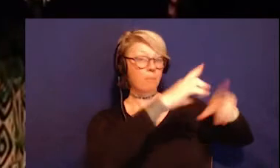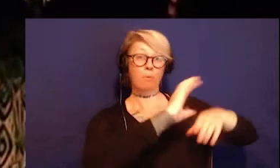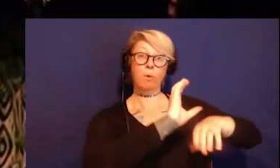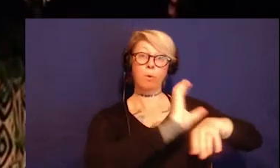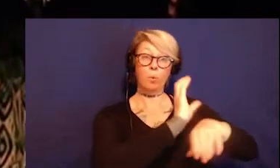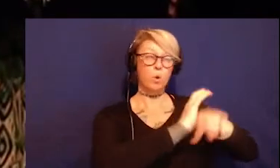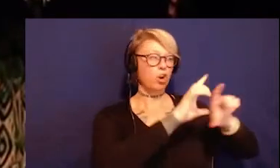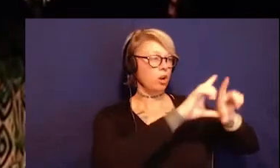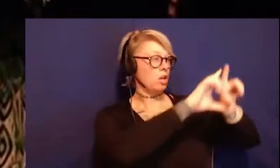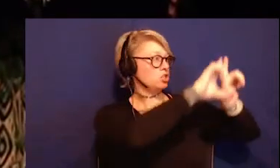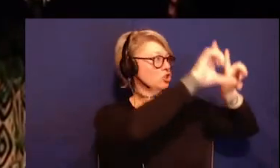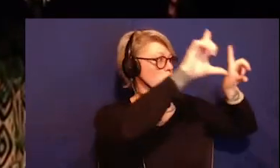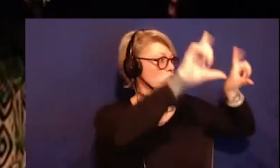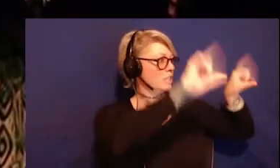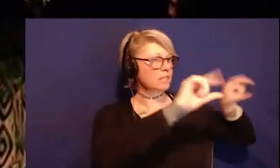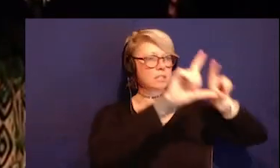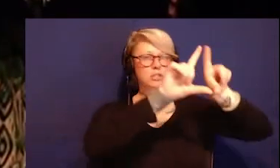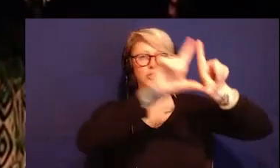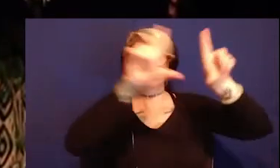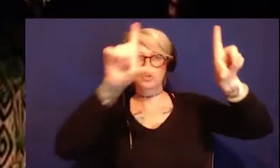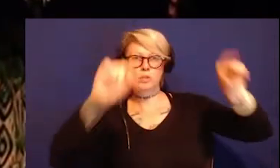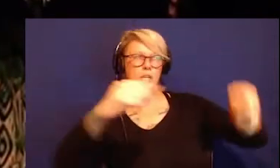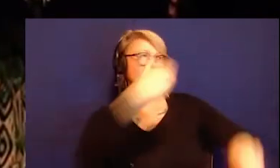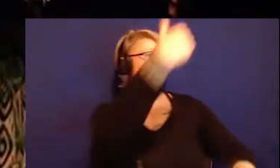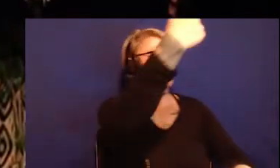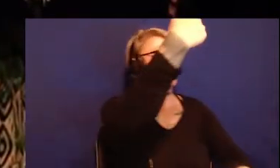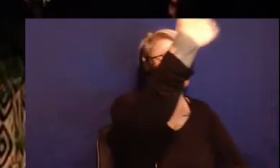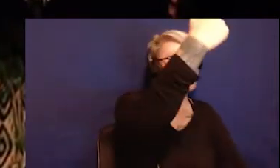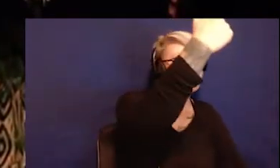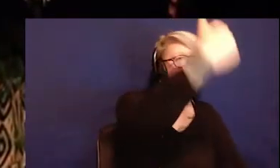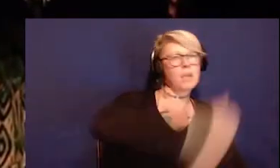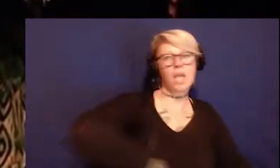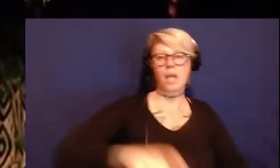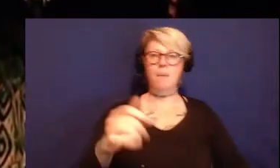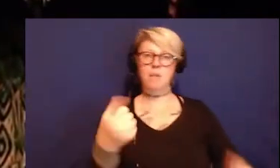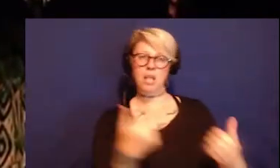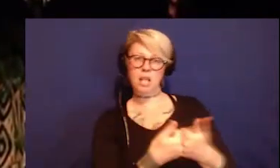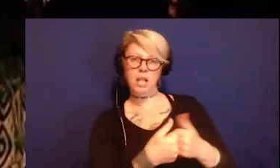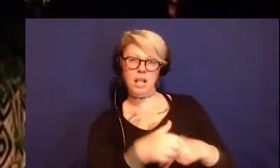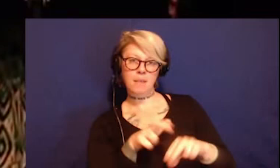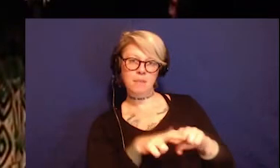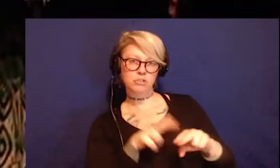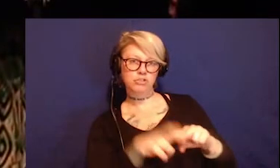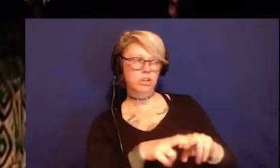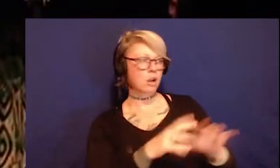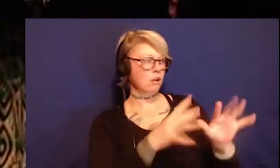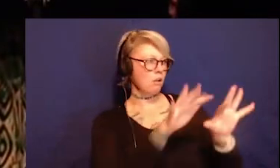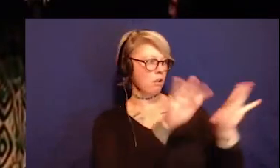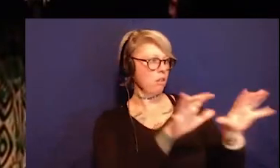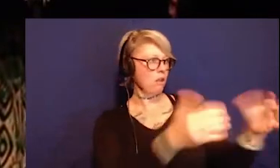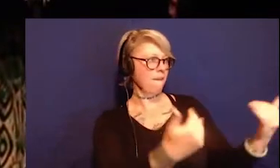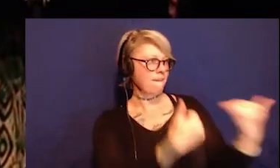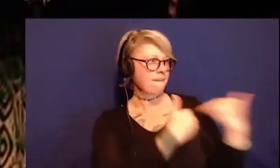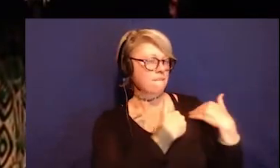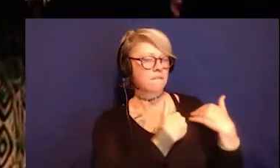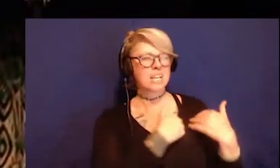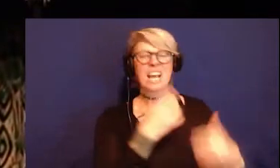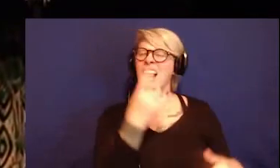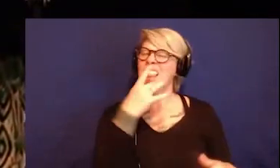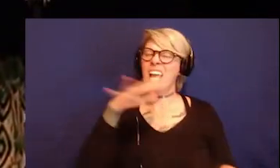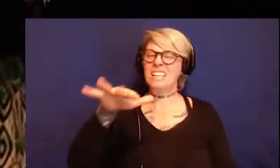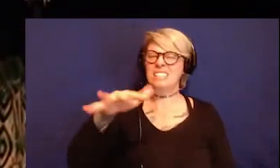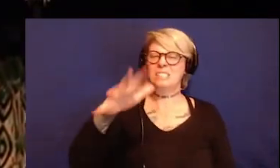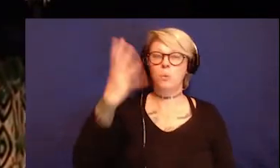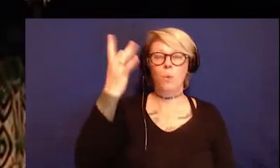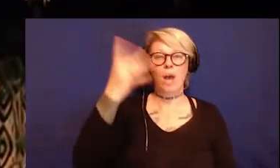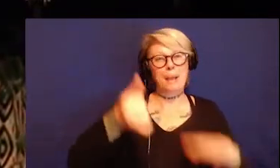speakers, webcam, gaming chair, etc. The room is poorly lit since the apartment is located in a